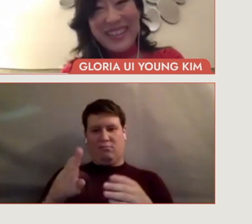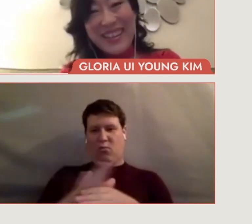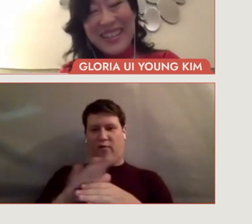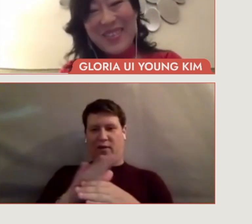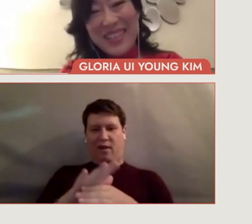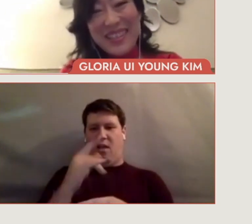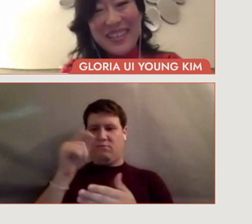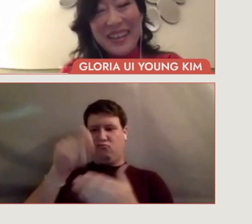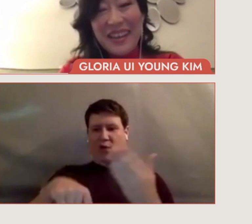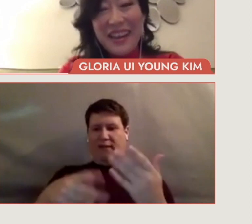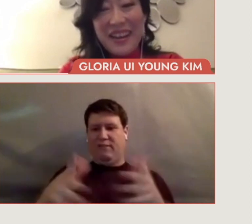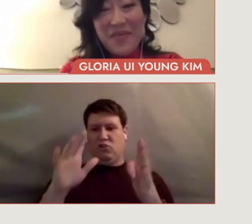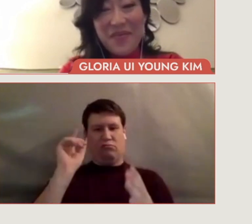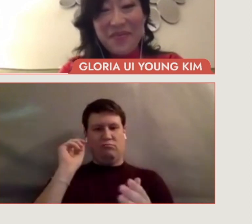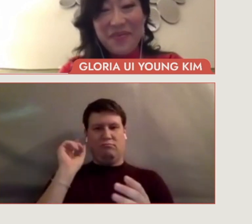But that just wasn't,